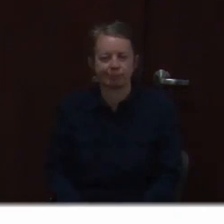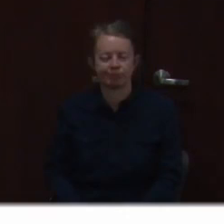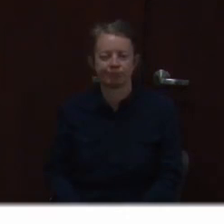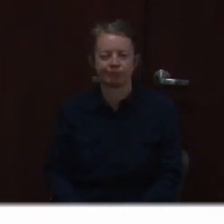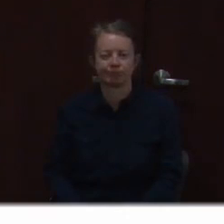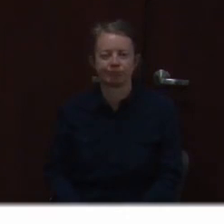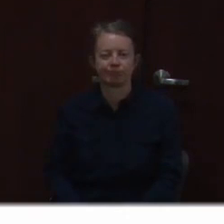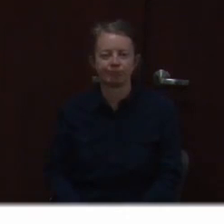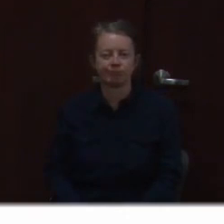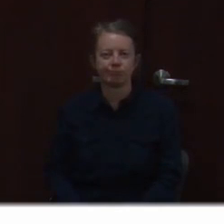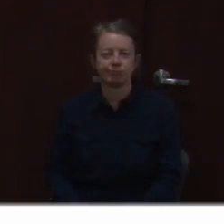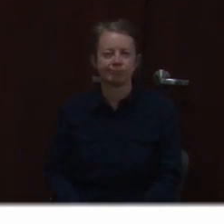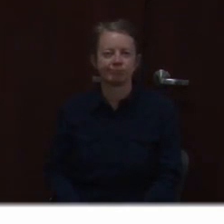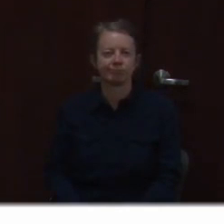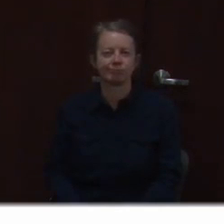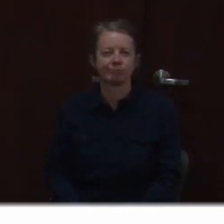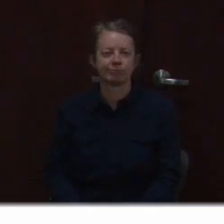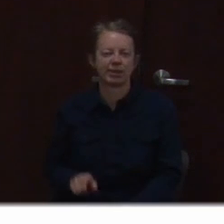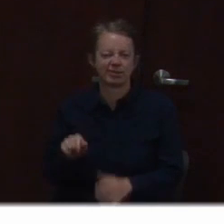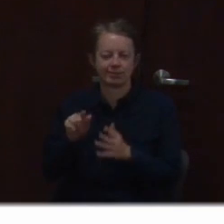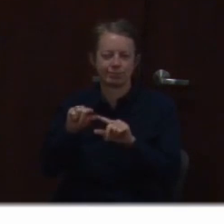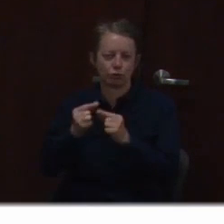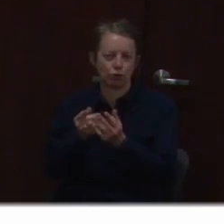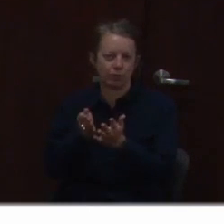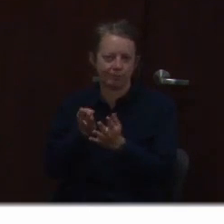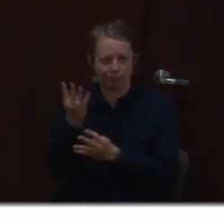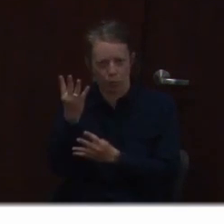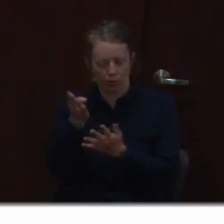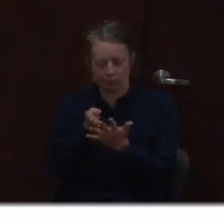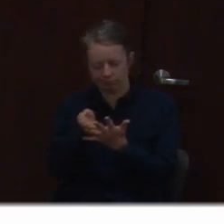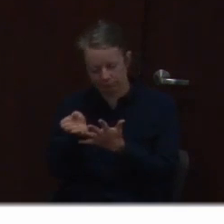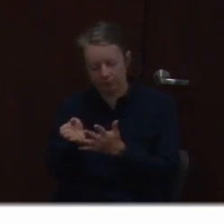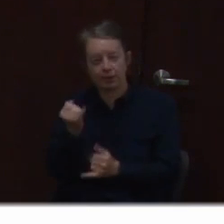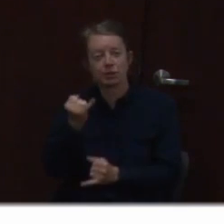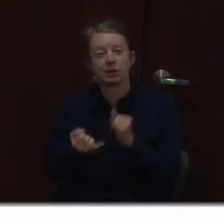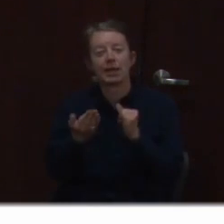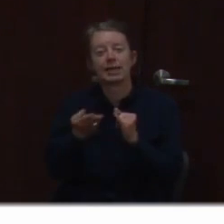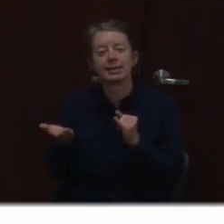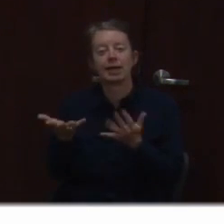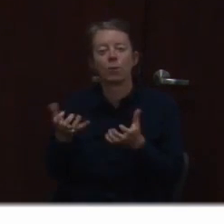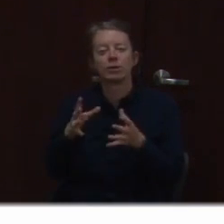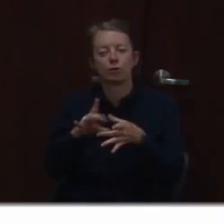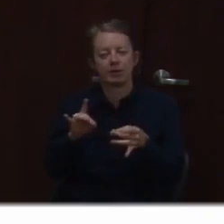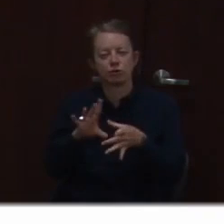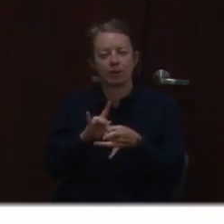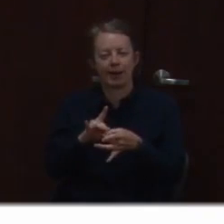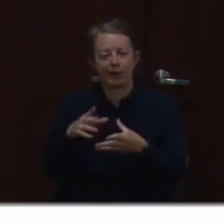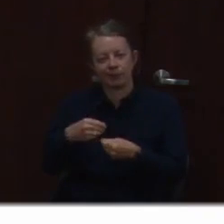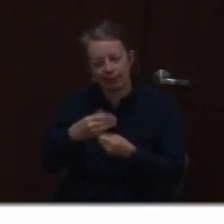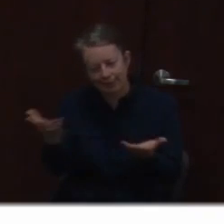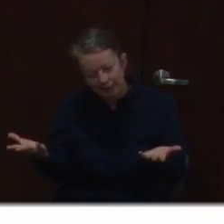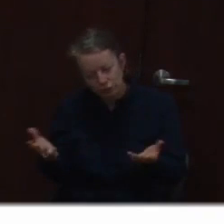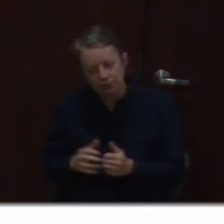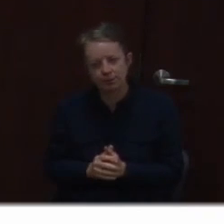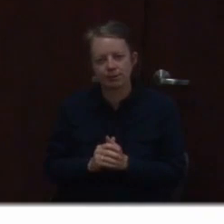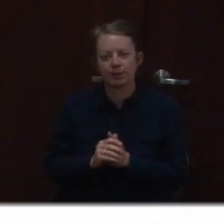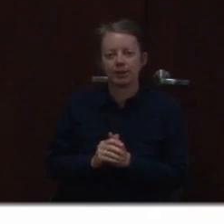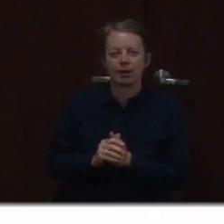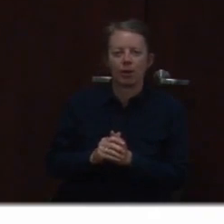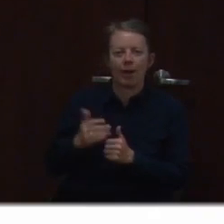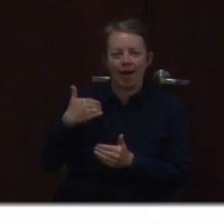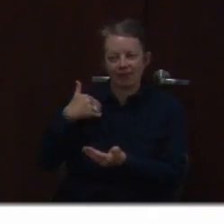And the last thing I wanted to mention around allocation was that last week, in addition to our baseline and our equity